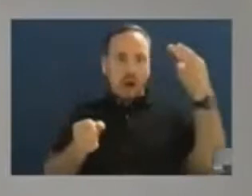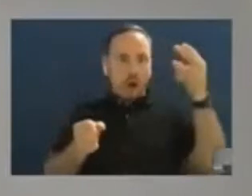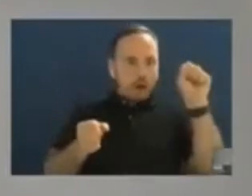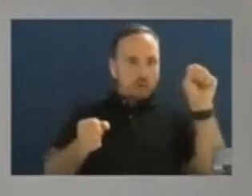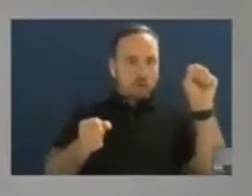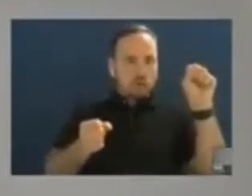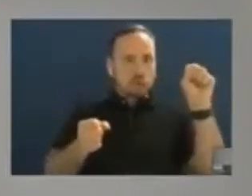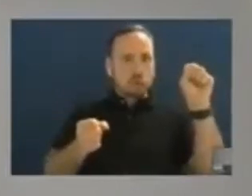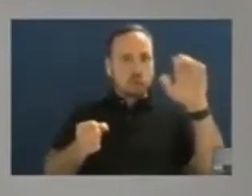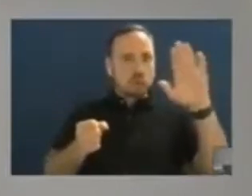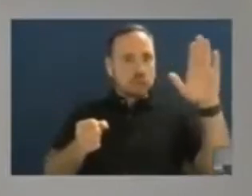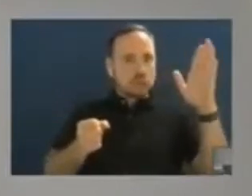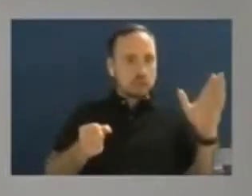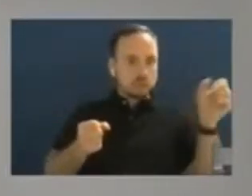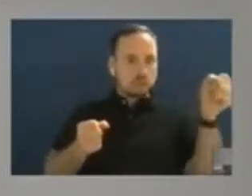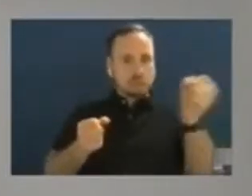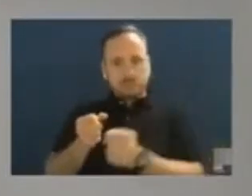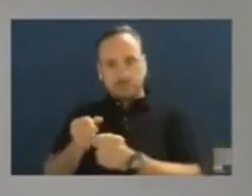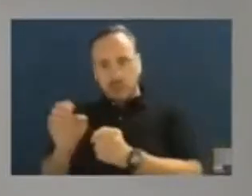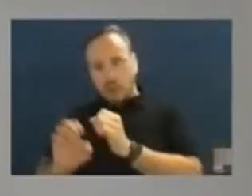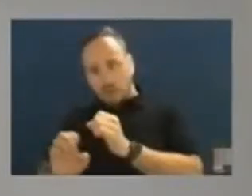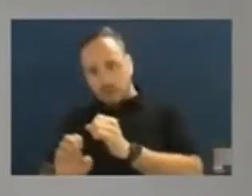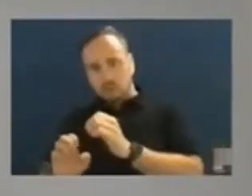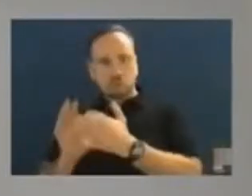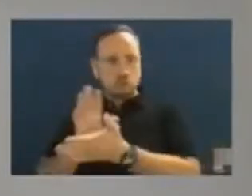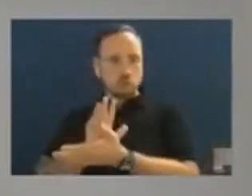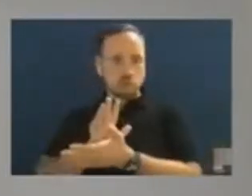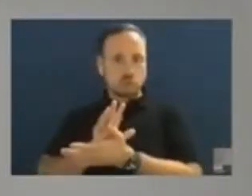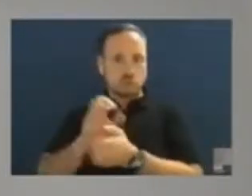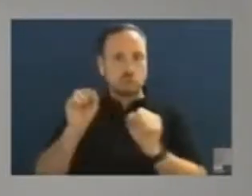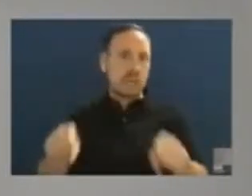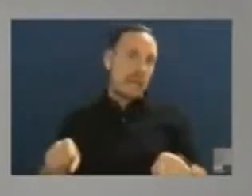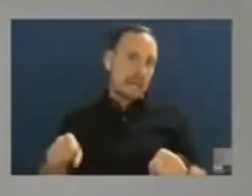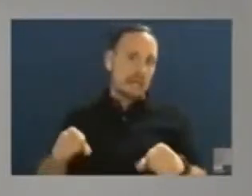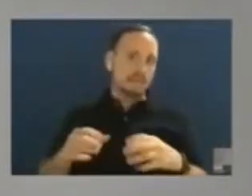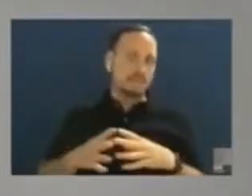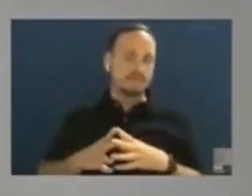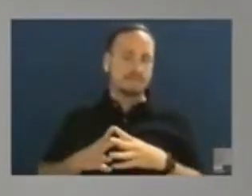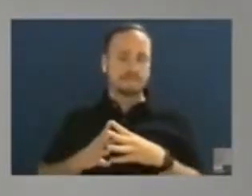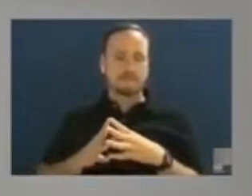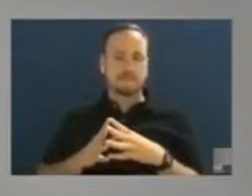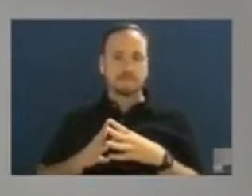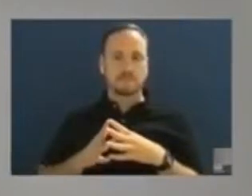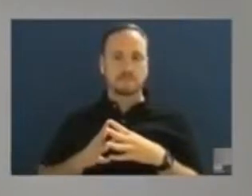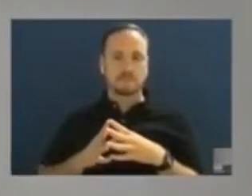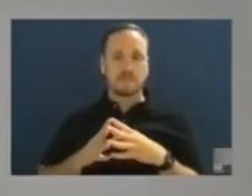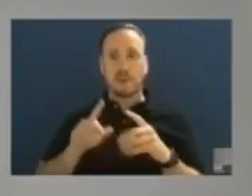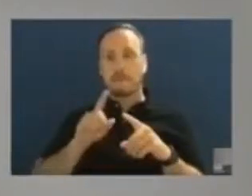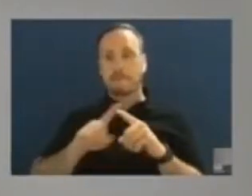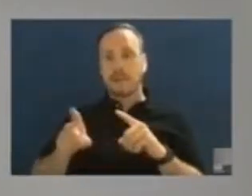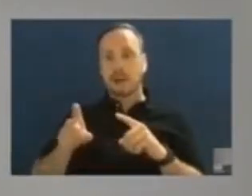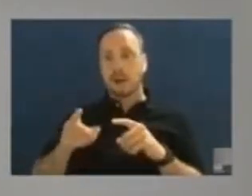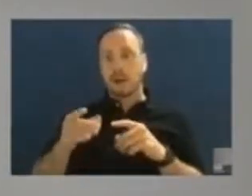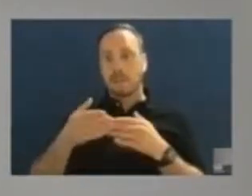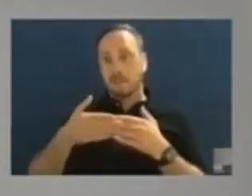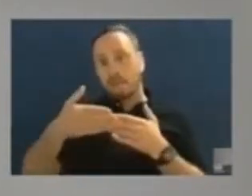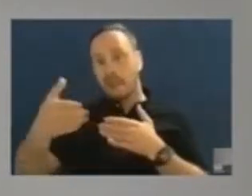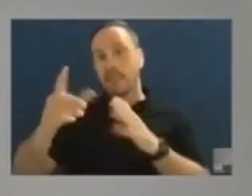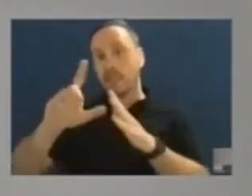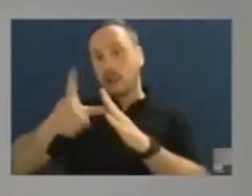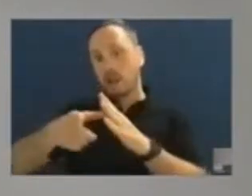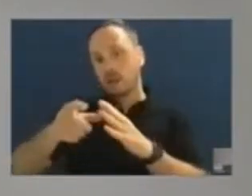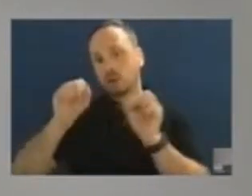our elementary schools and then our middle schools. There could be a time that, as a part of our metrics, that may be a challenge, and it may